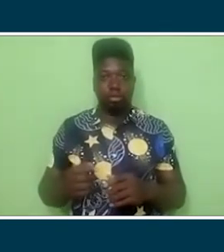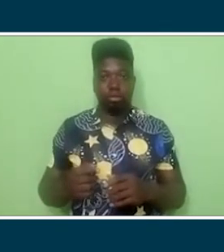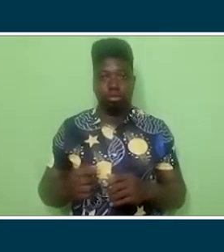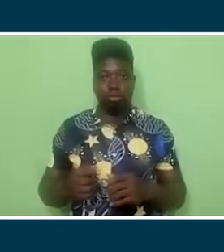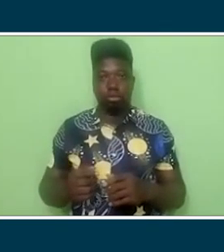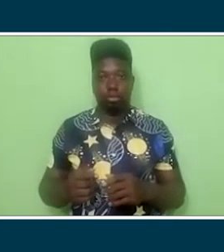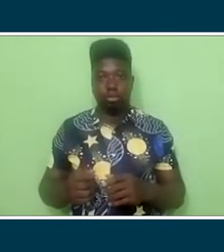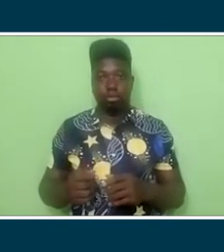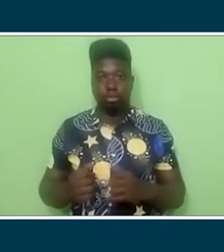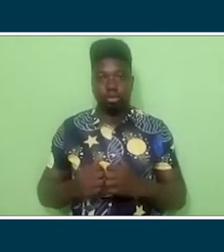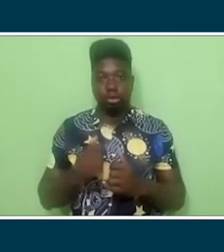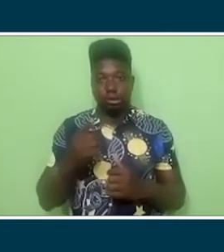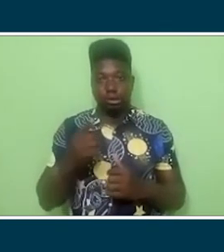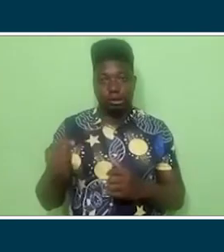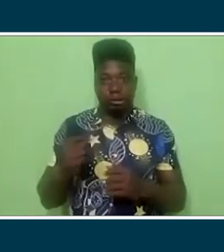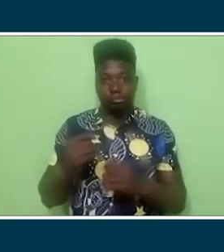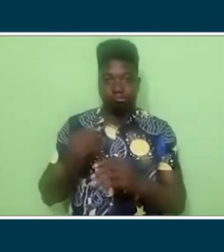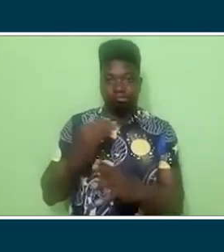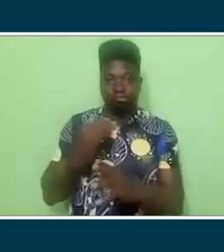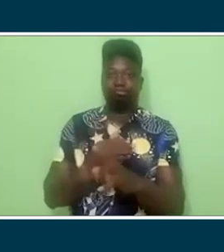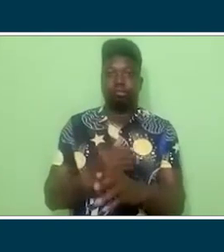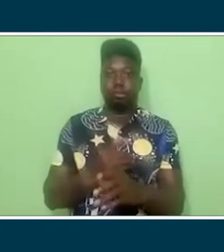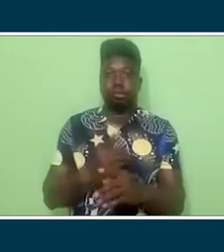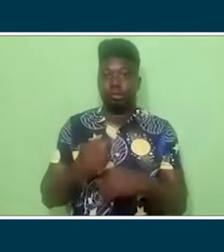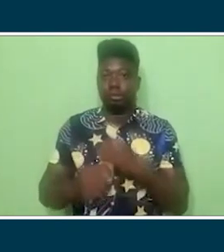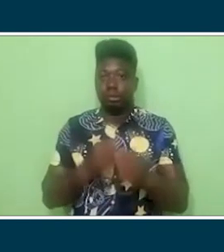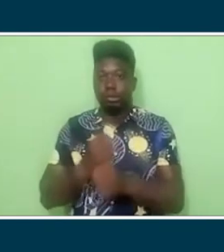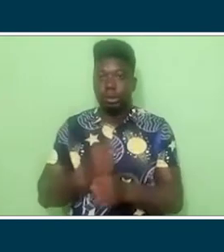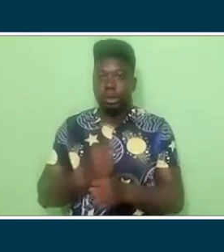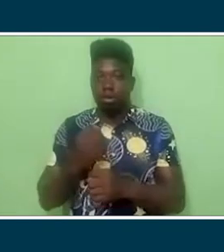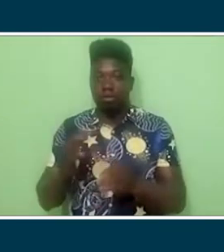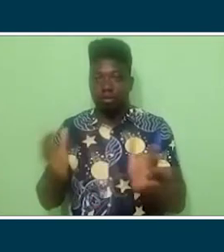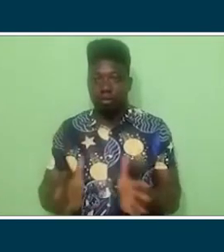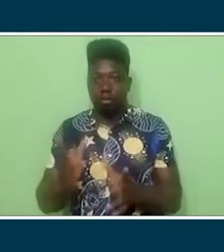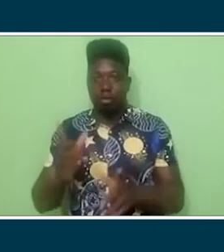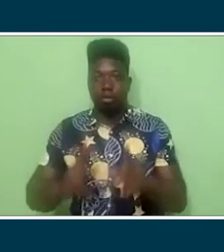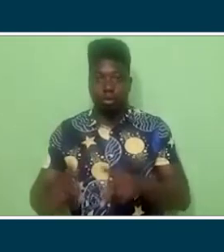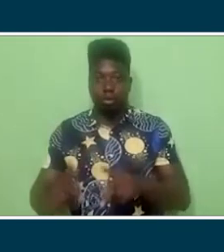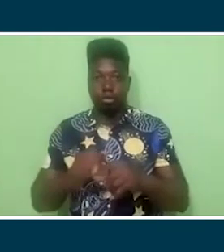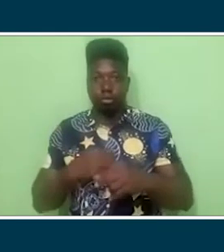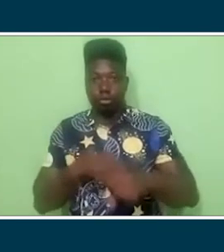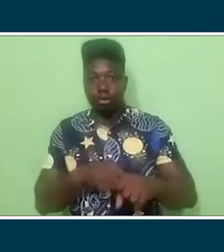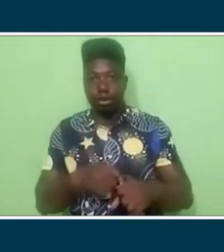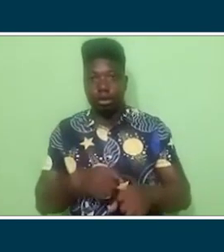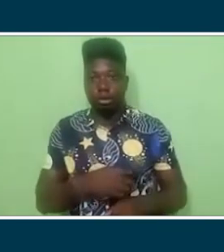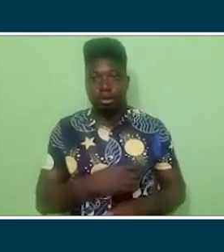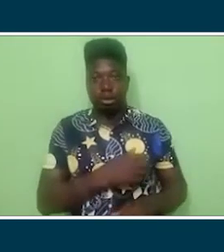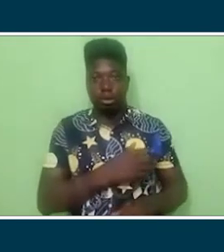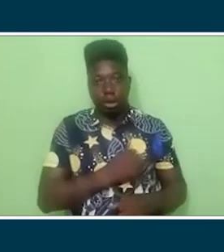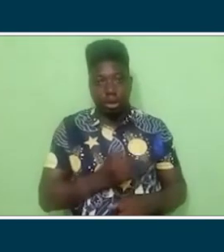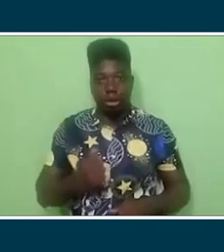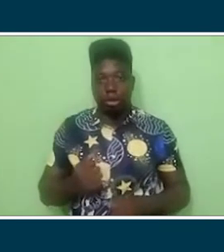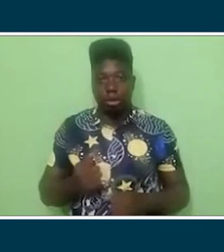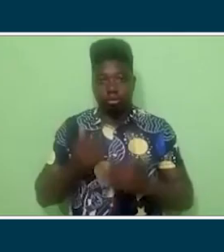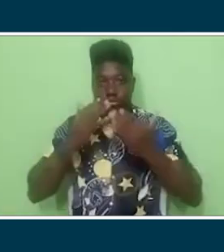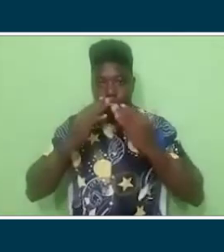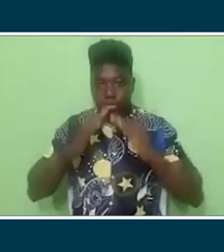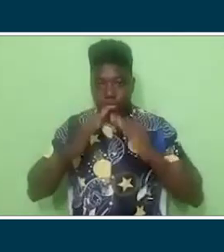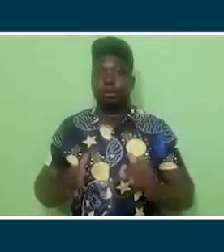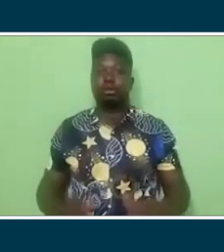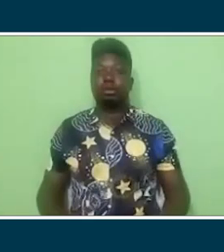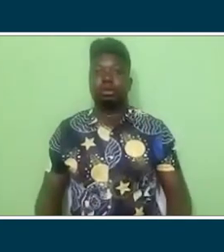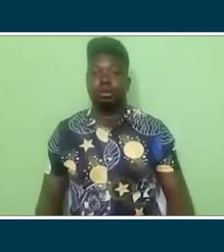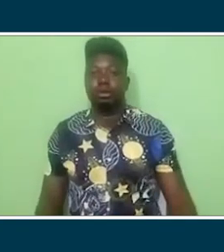the encouragement of people to protect their peace and whatnot, people are very quick